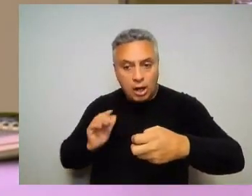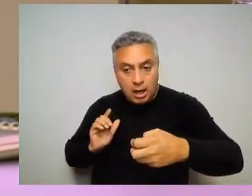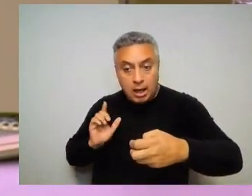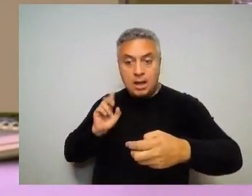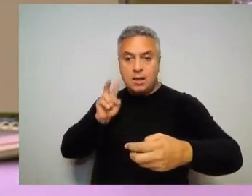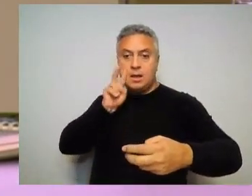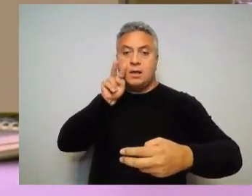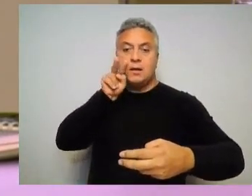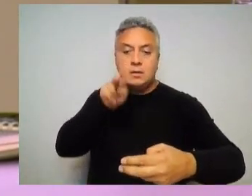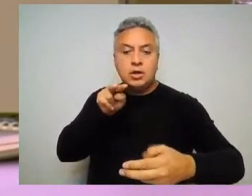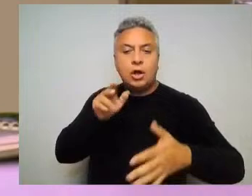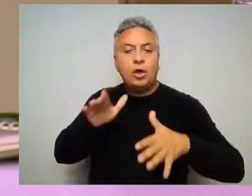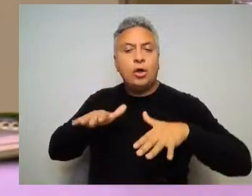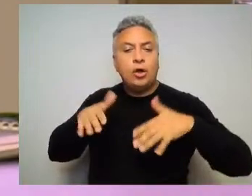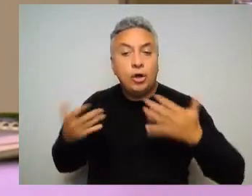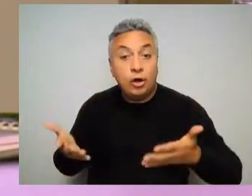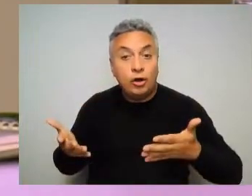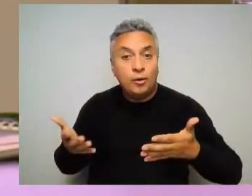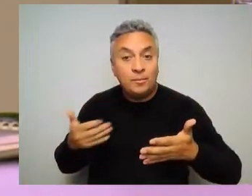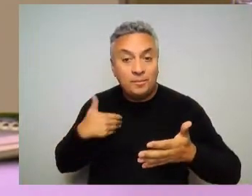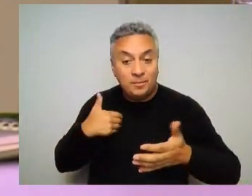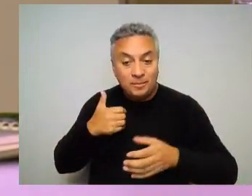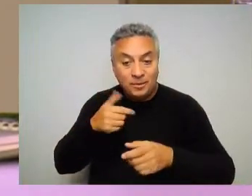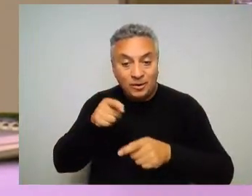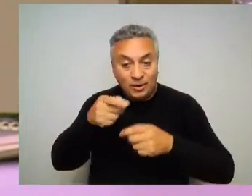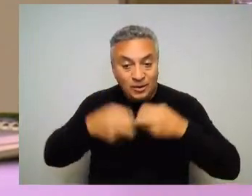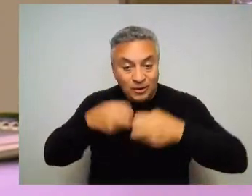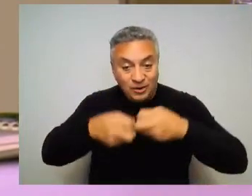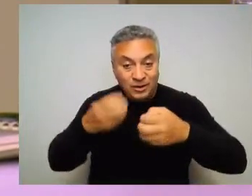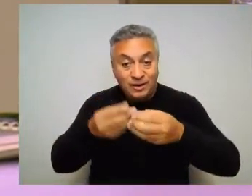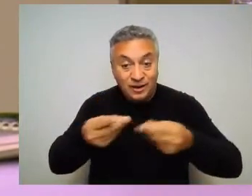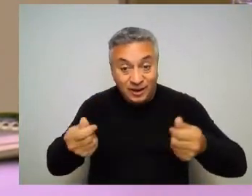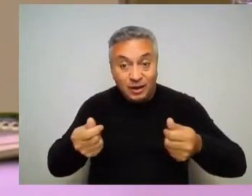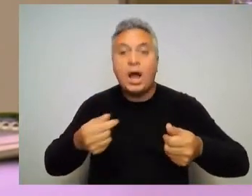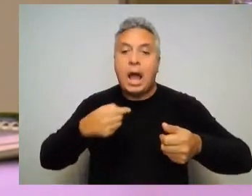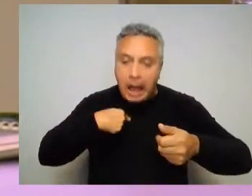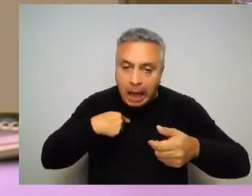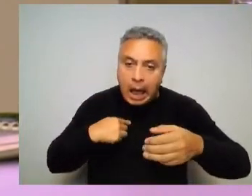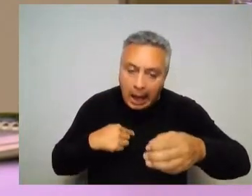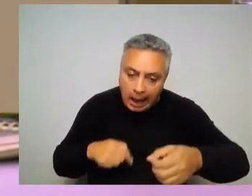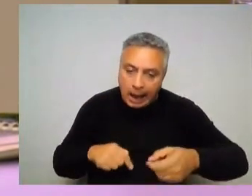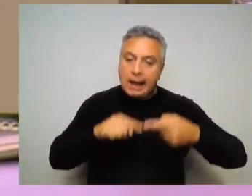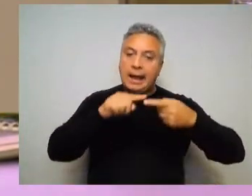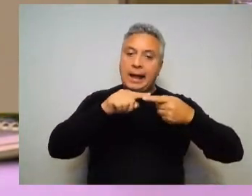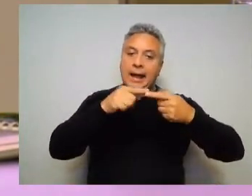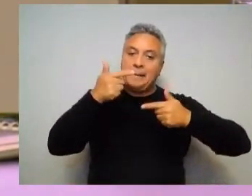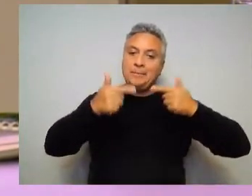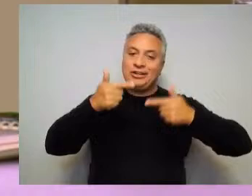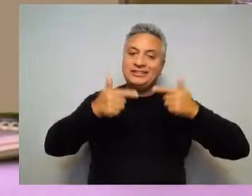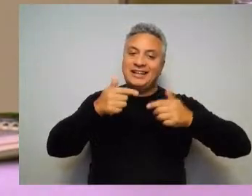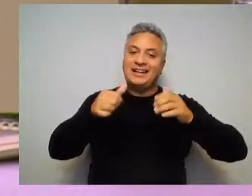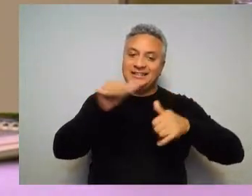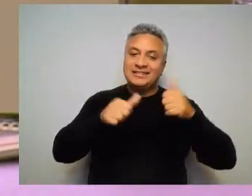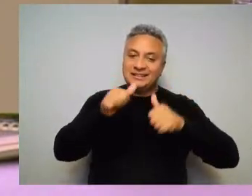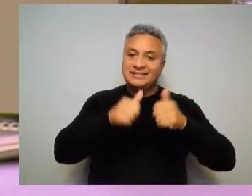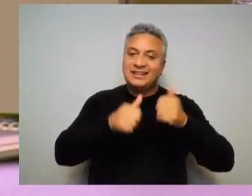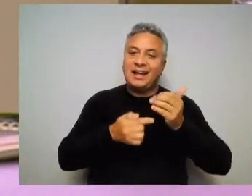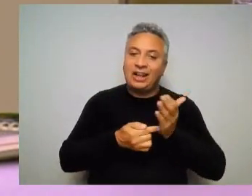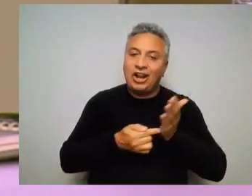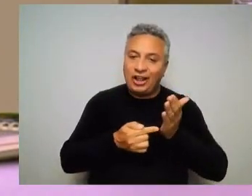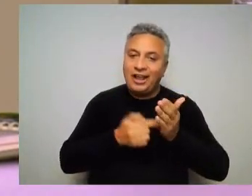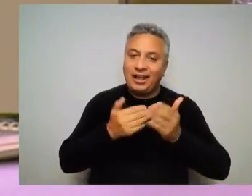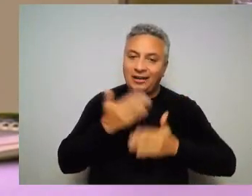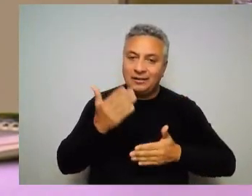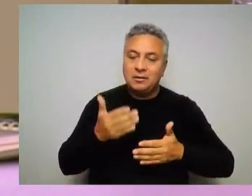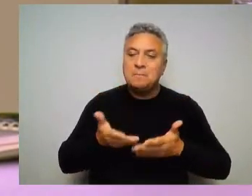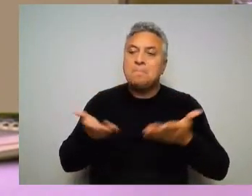need to identify the problem so that we can apply science and technology and innovation to deal with it. So why do I do this policy on science and